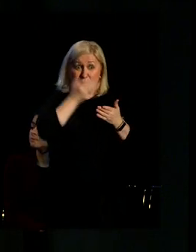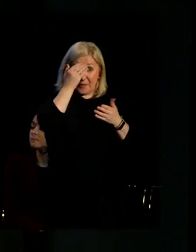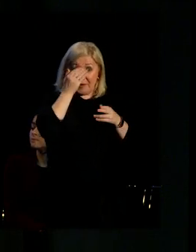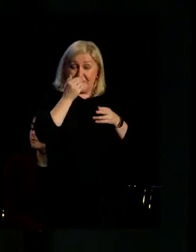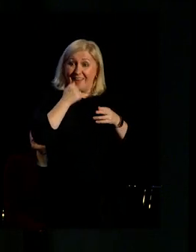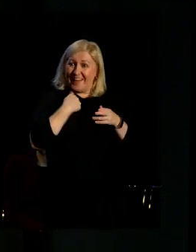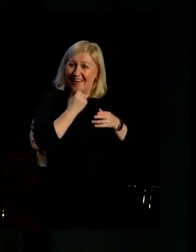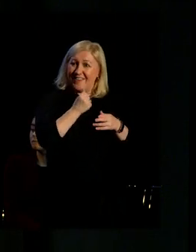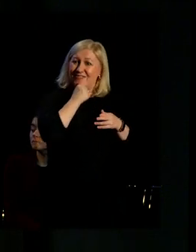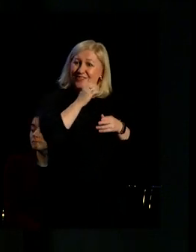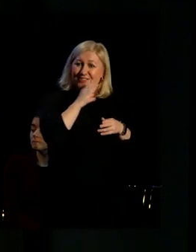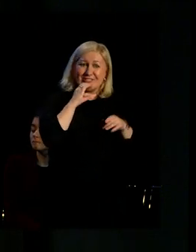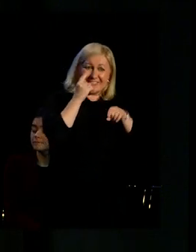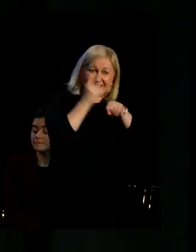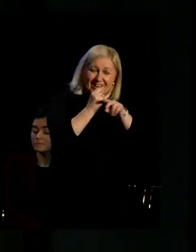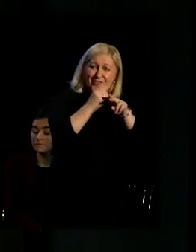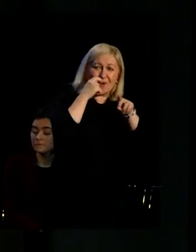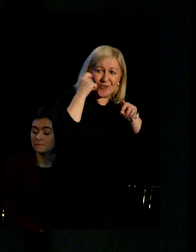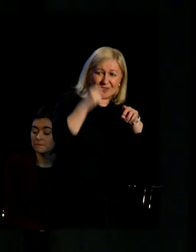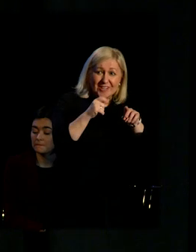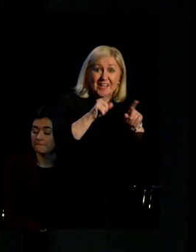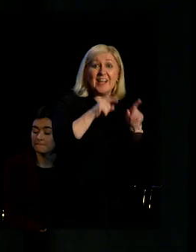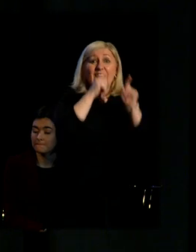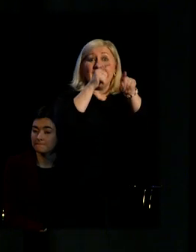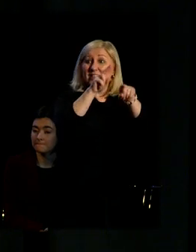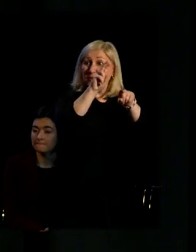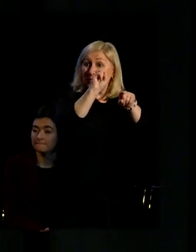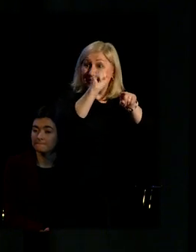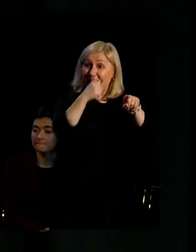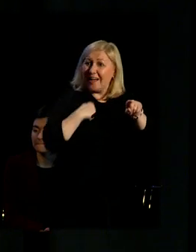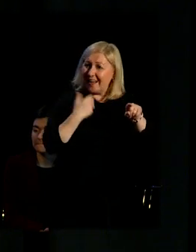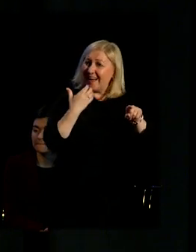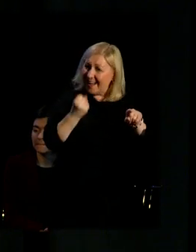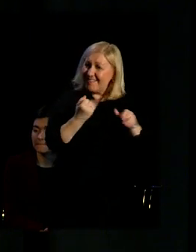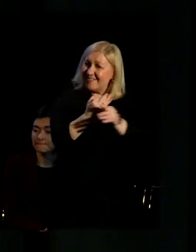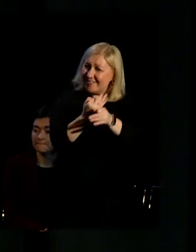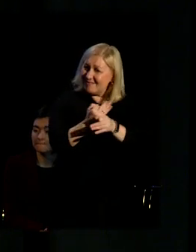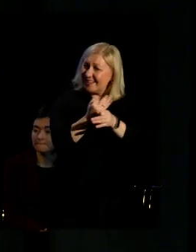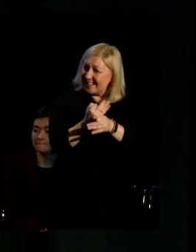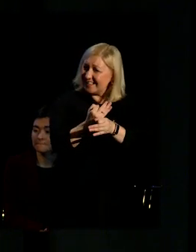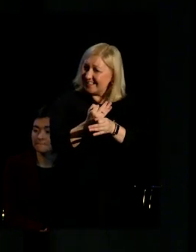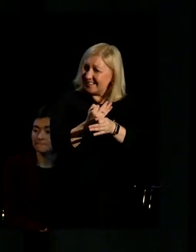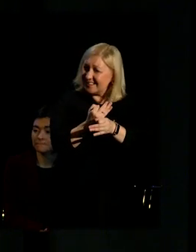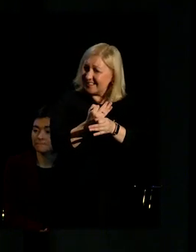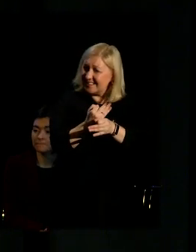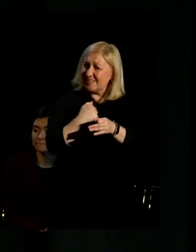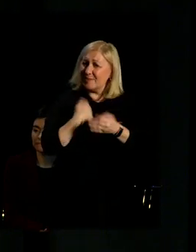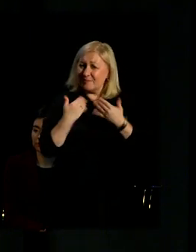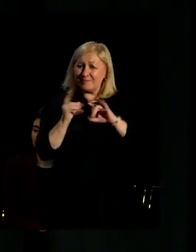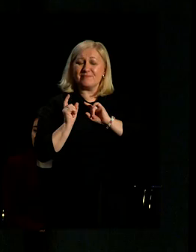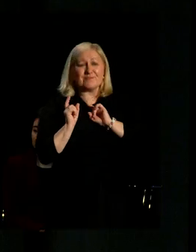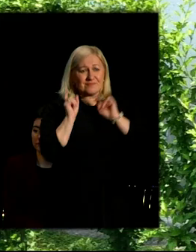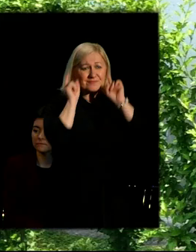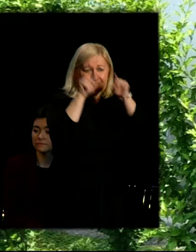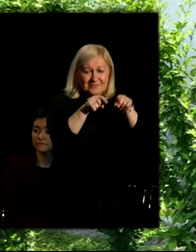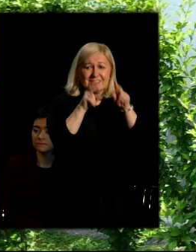living in Hungary and in the United States. I have a family. I have visited Korzak and